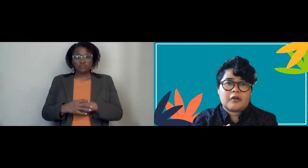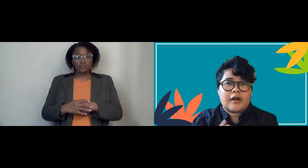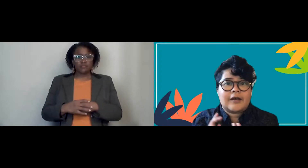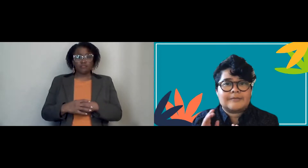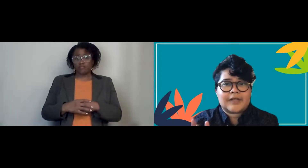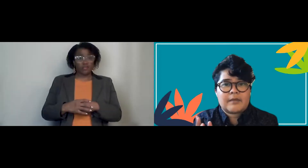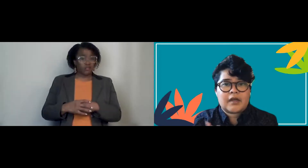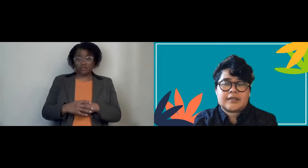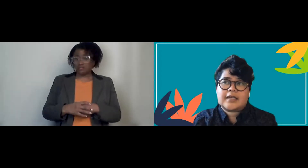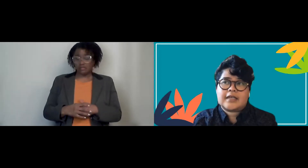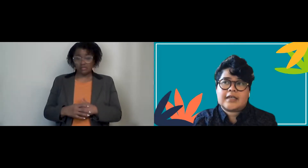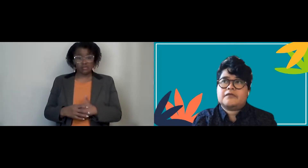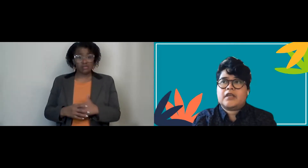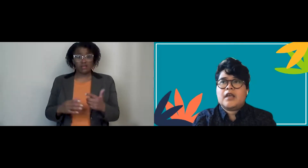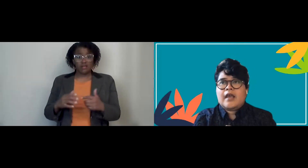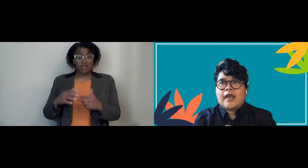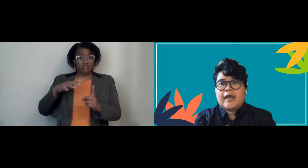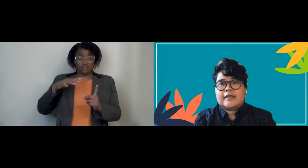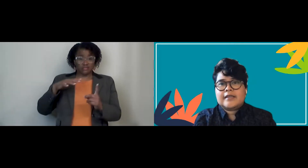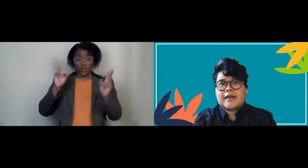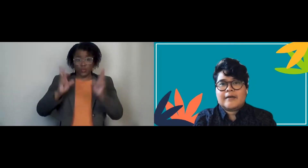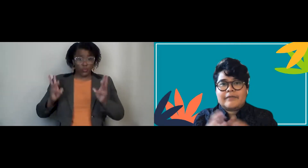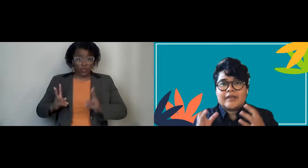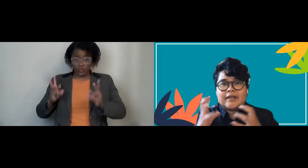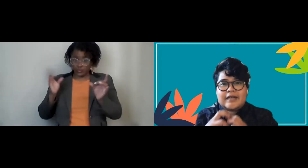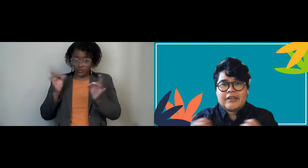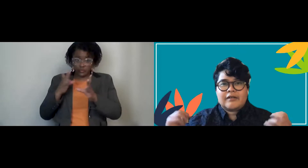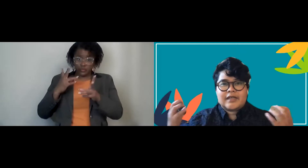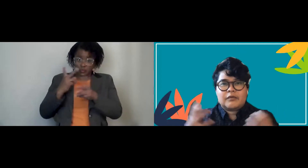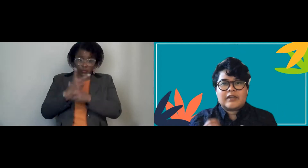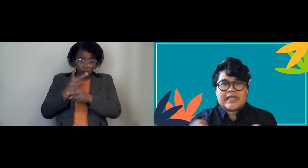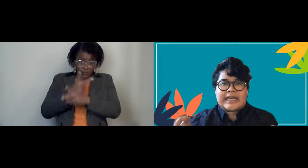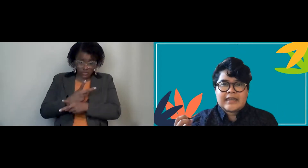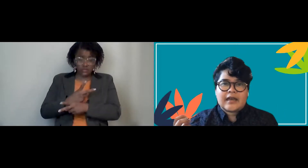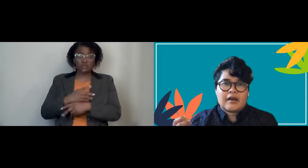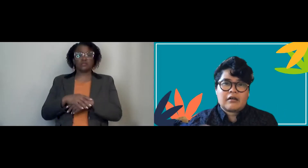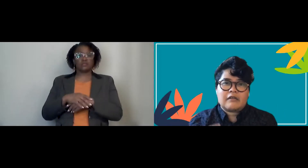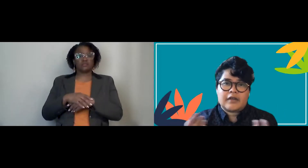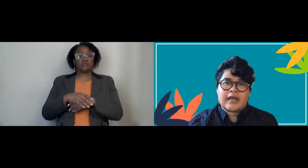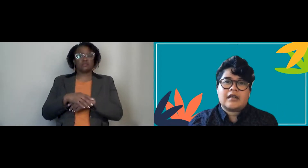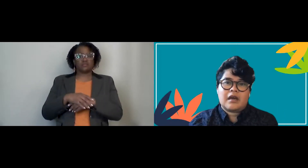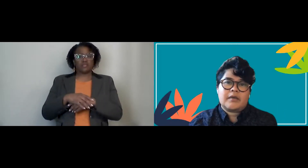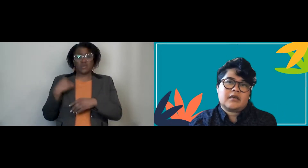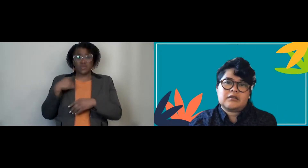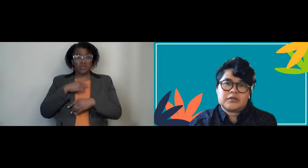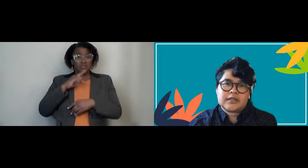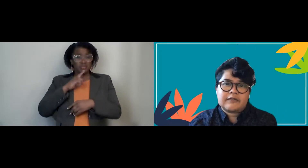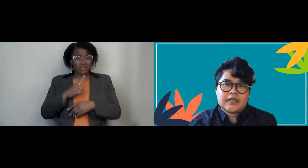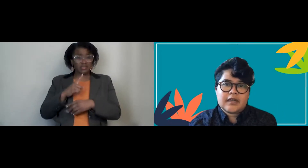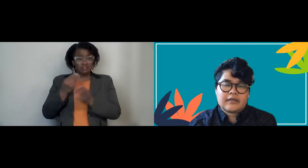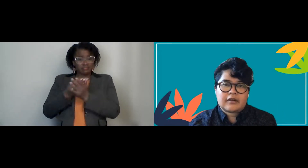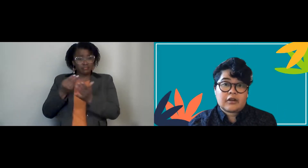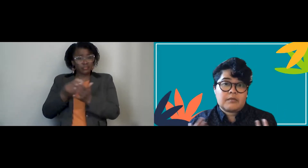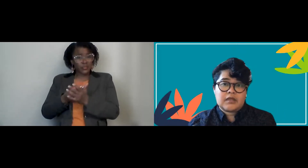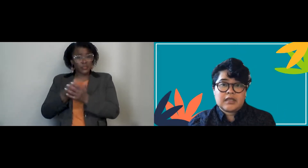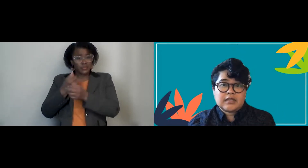accelerating climate catastrophe, and the neoliberal gutting out of the economic social